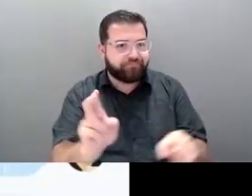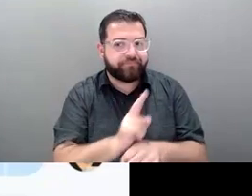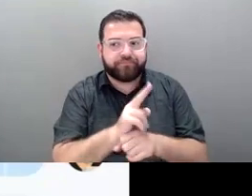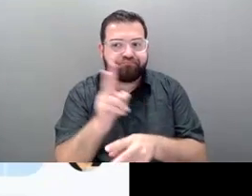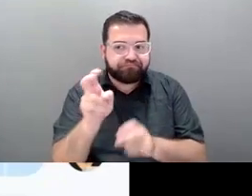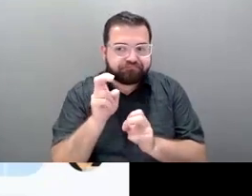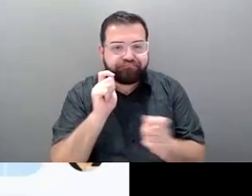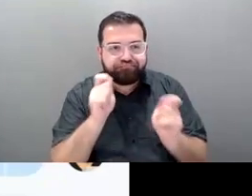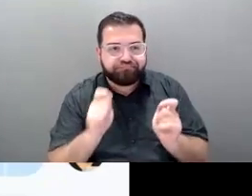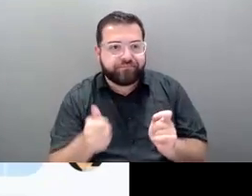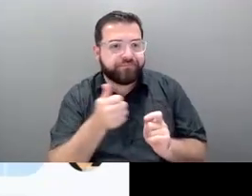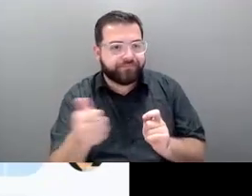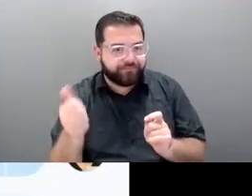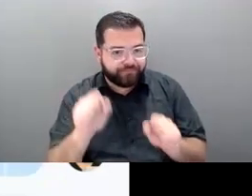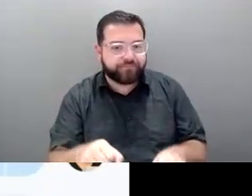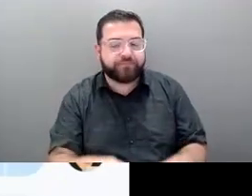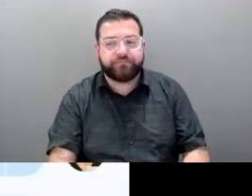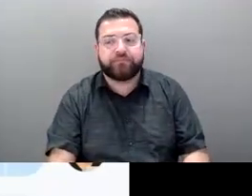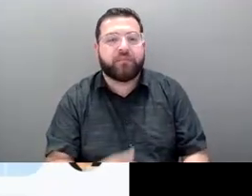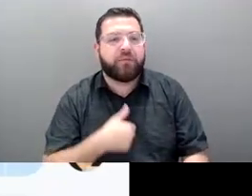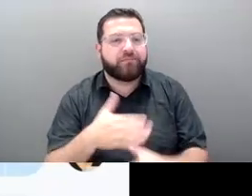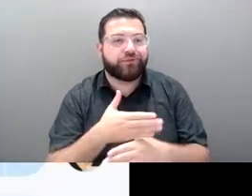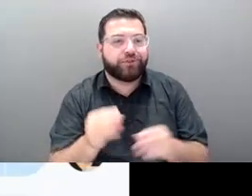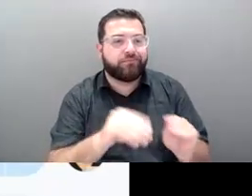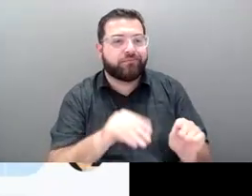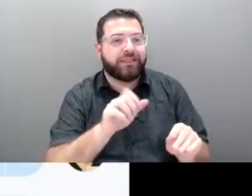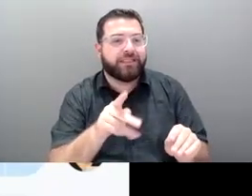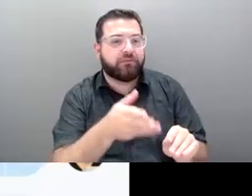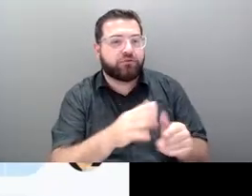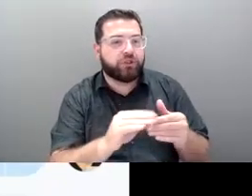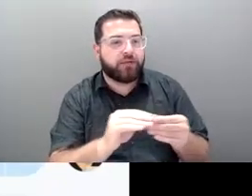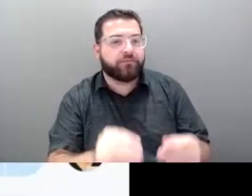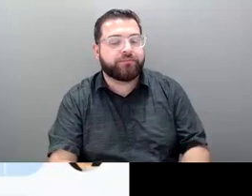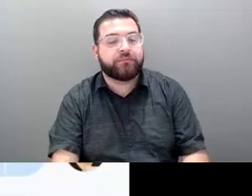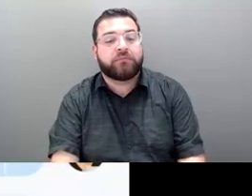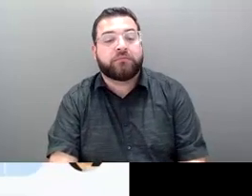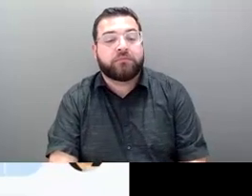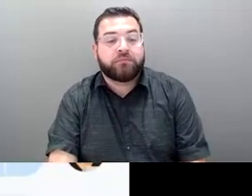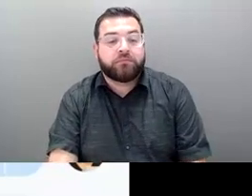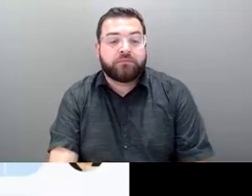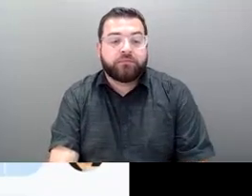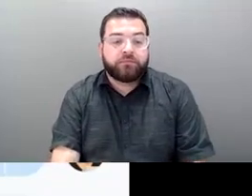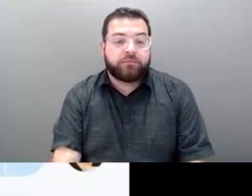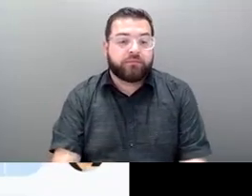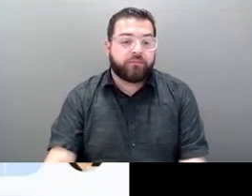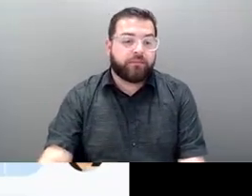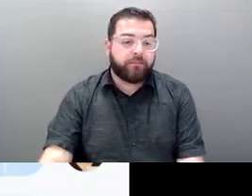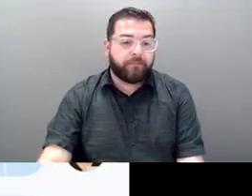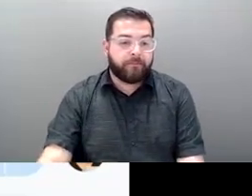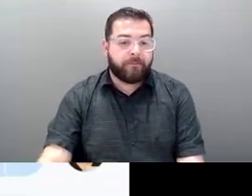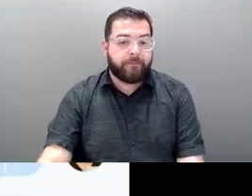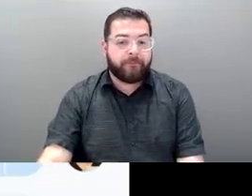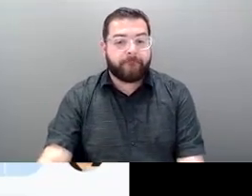to use, and I'll share it in the chat right now as you are working with